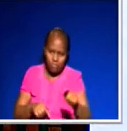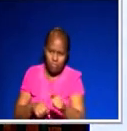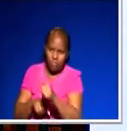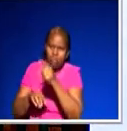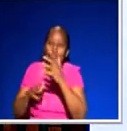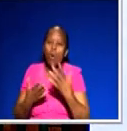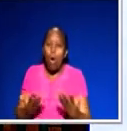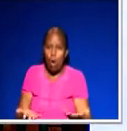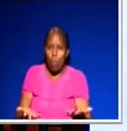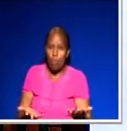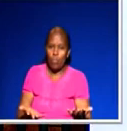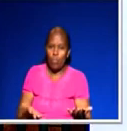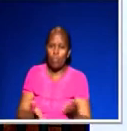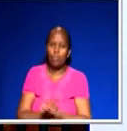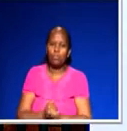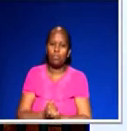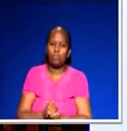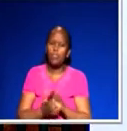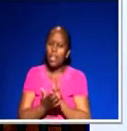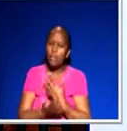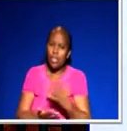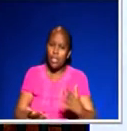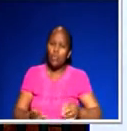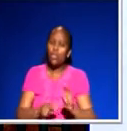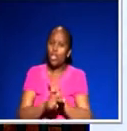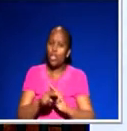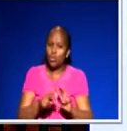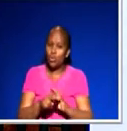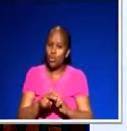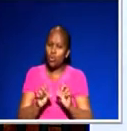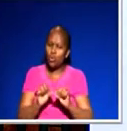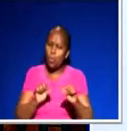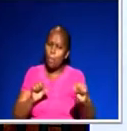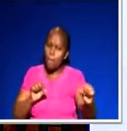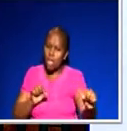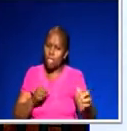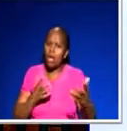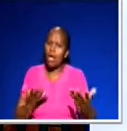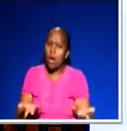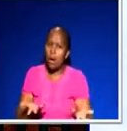distances around a curve. Some of the instruments that you can be used for measuring length include,